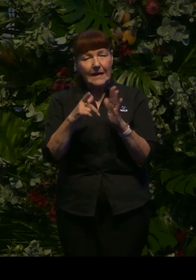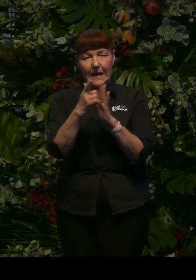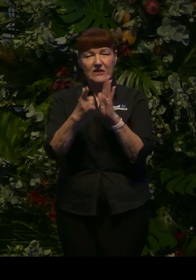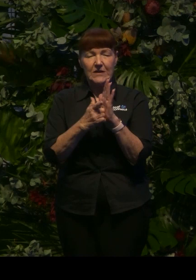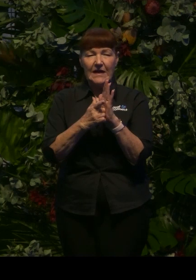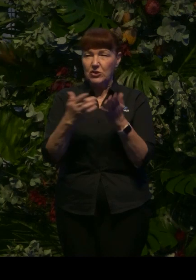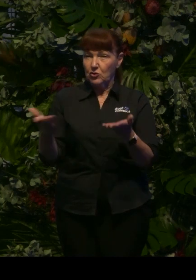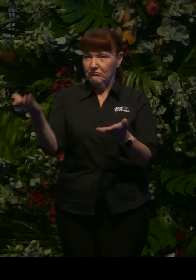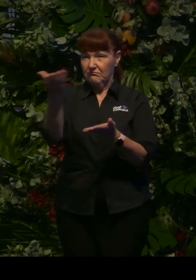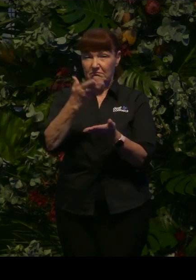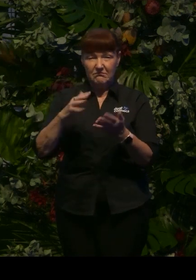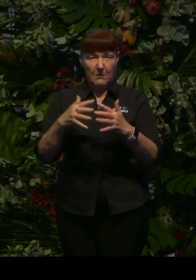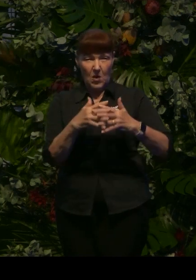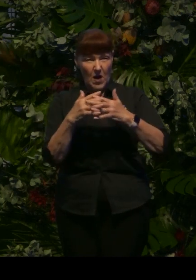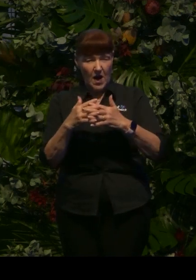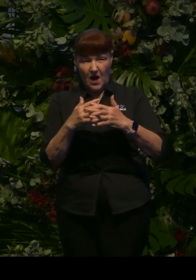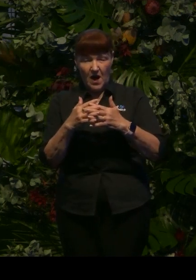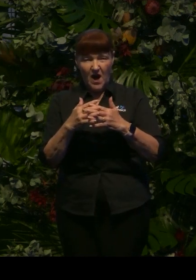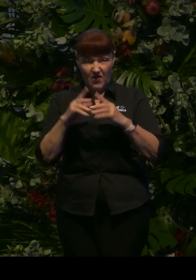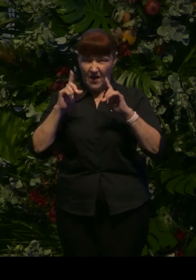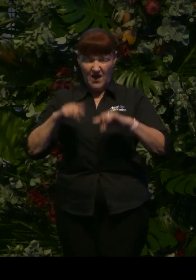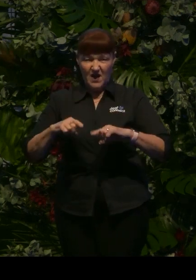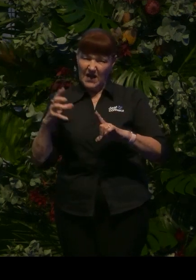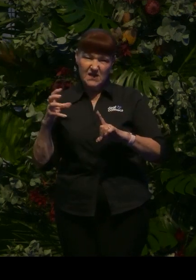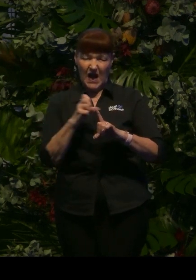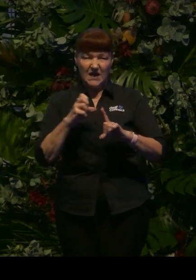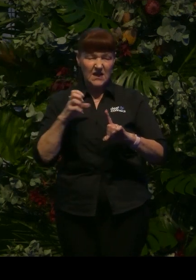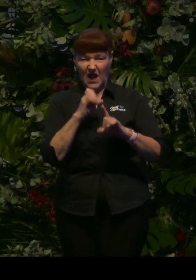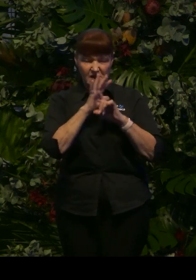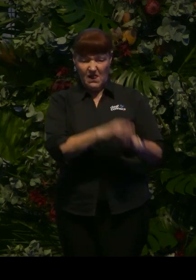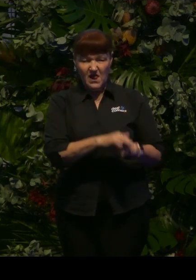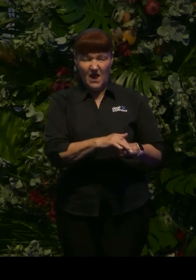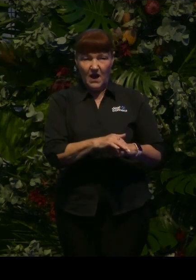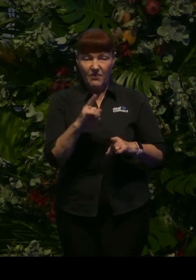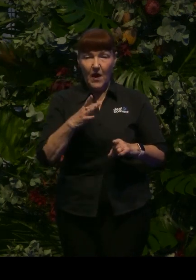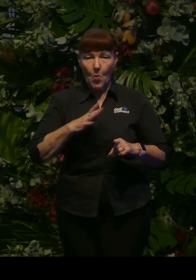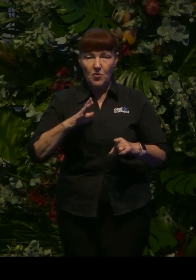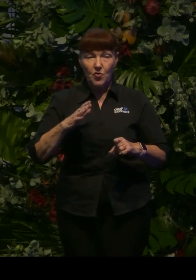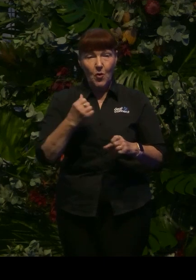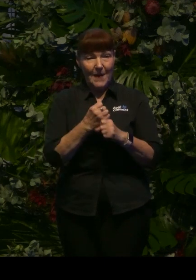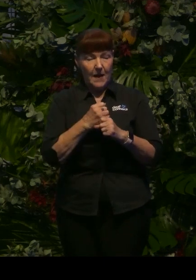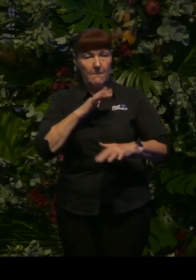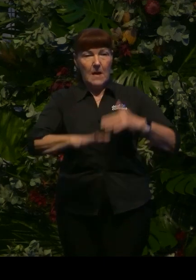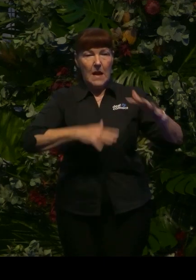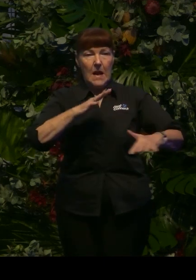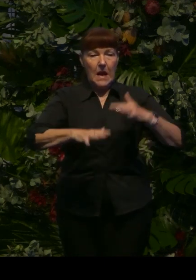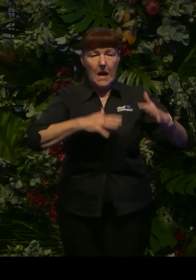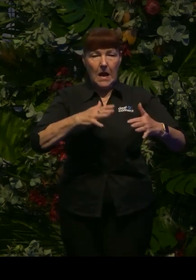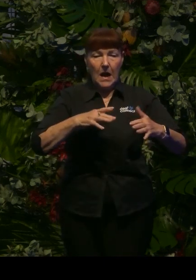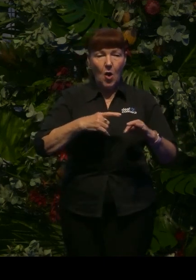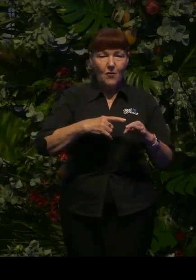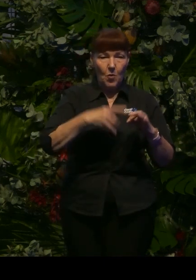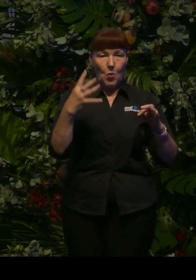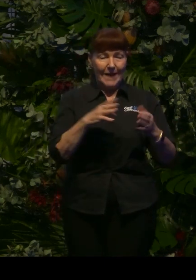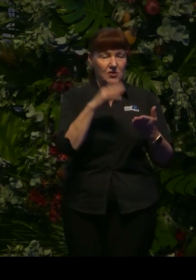the country. They are launching these attacks with the objective to create moral panic over LGBTQIA+